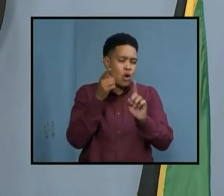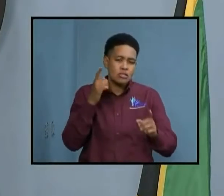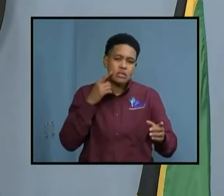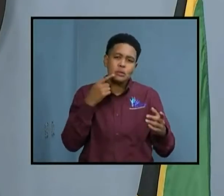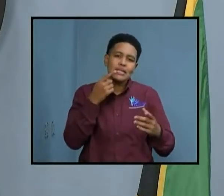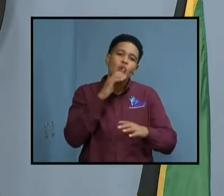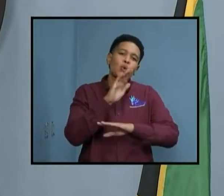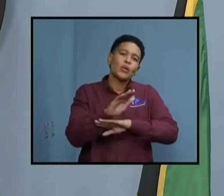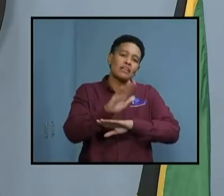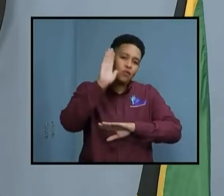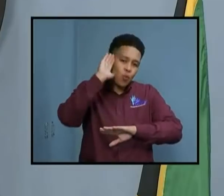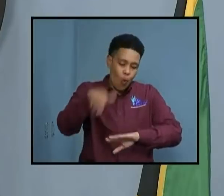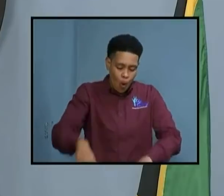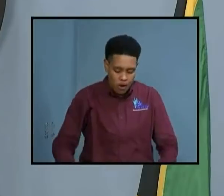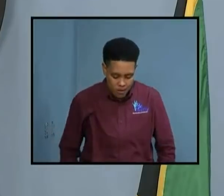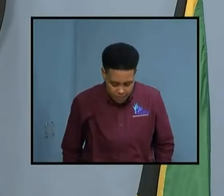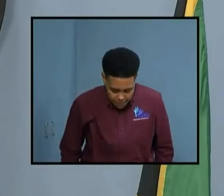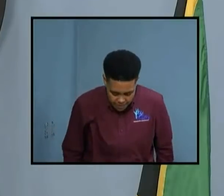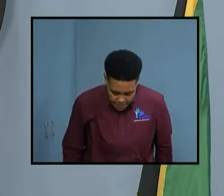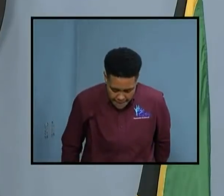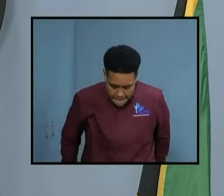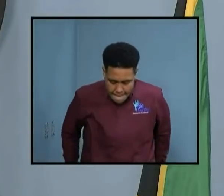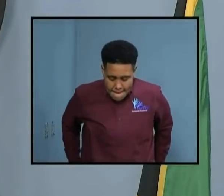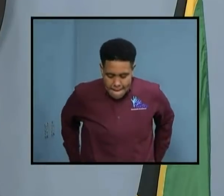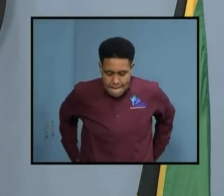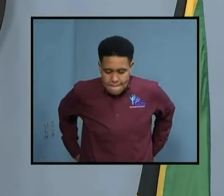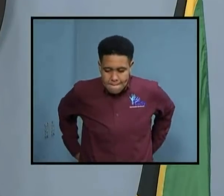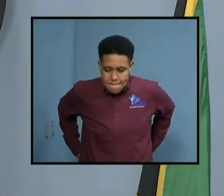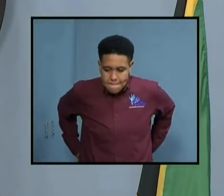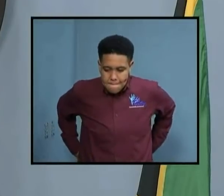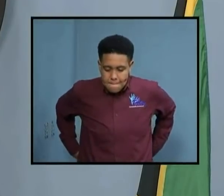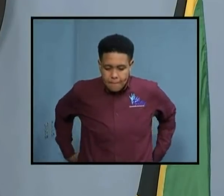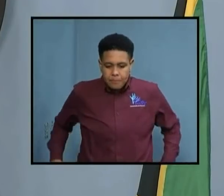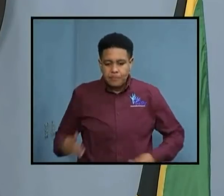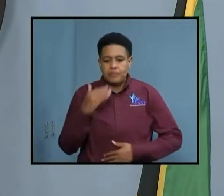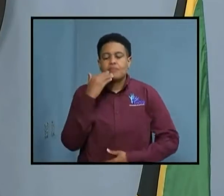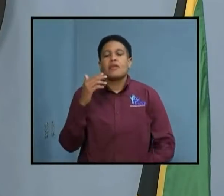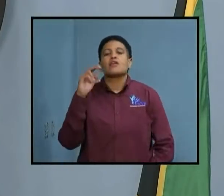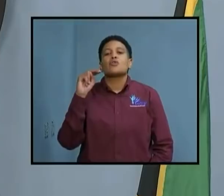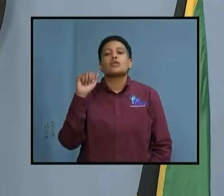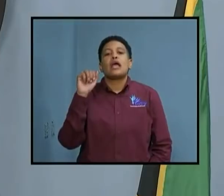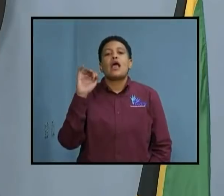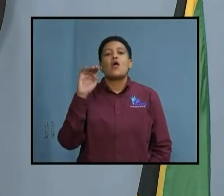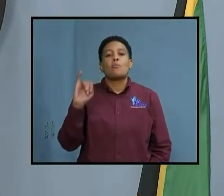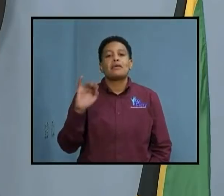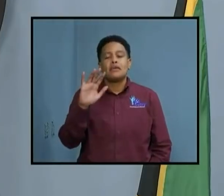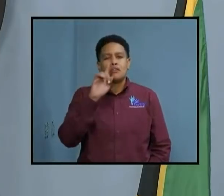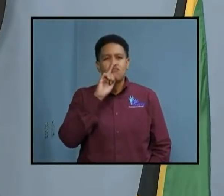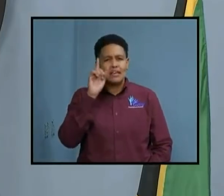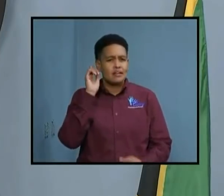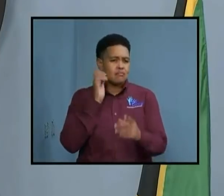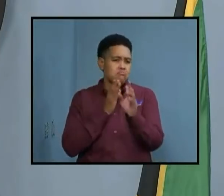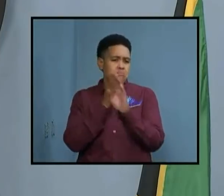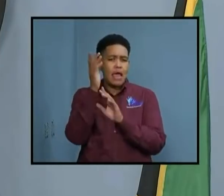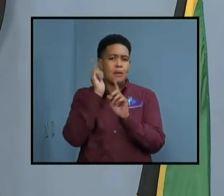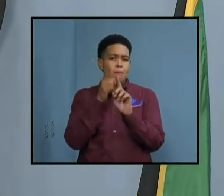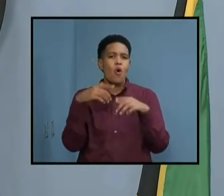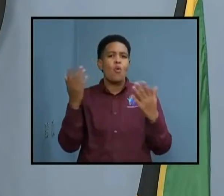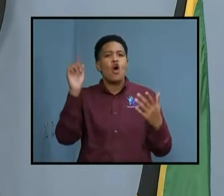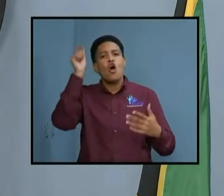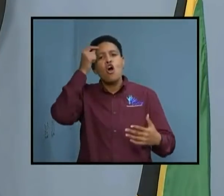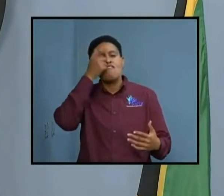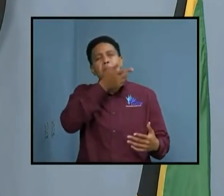good evening to everyone. Thank you for that, Naomi. The main points are the